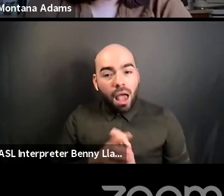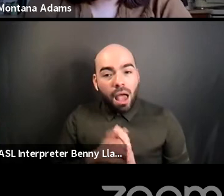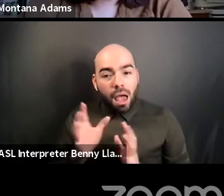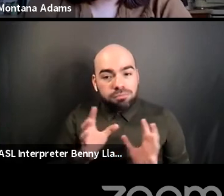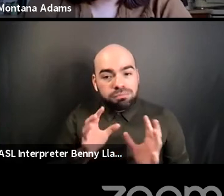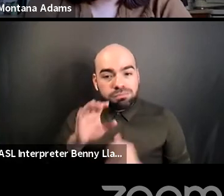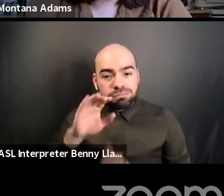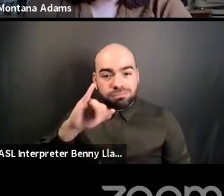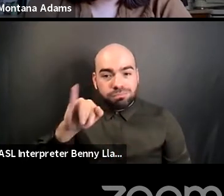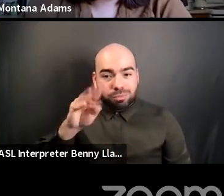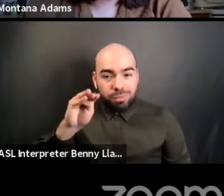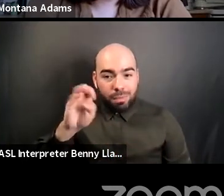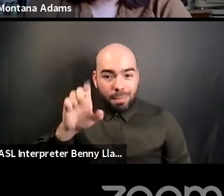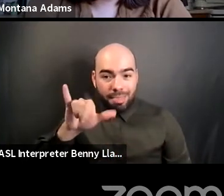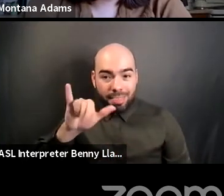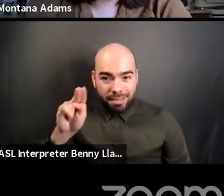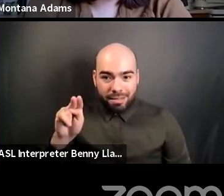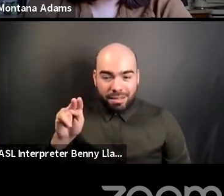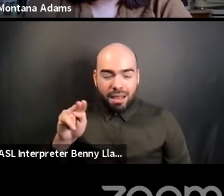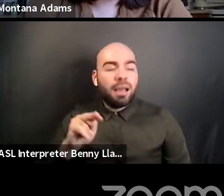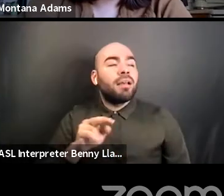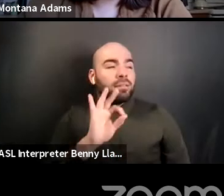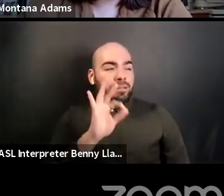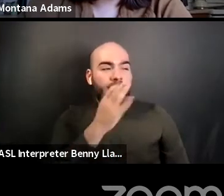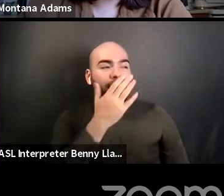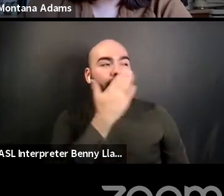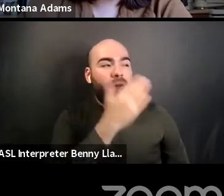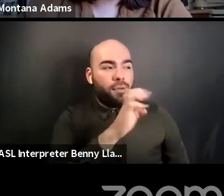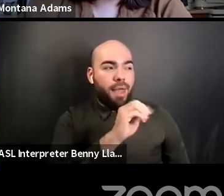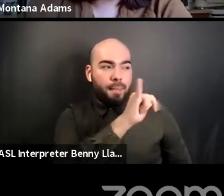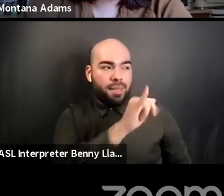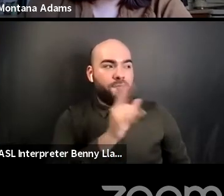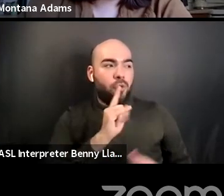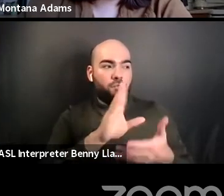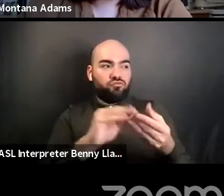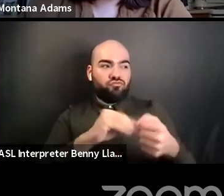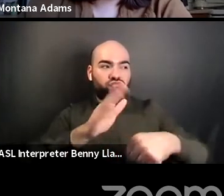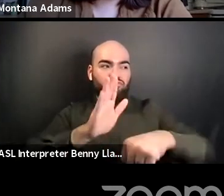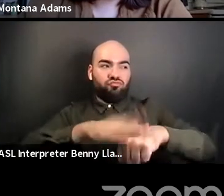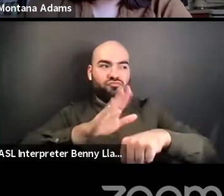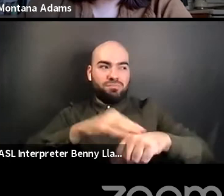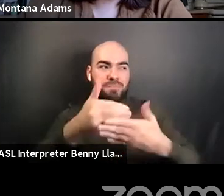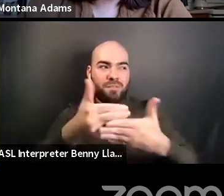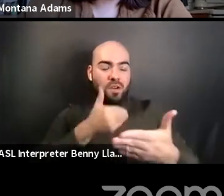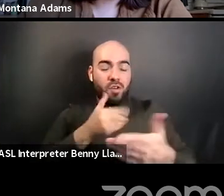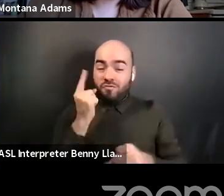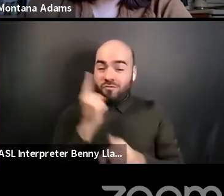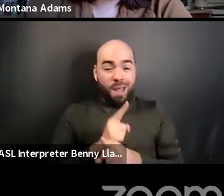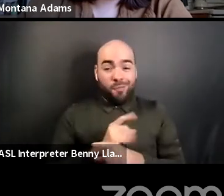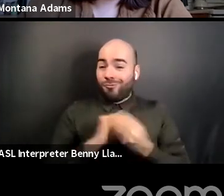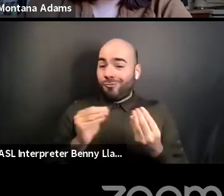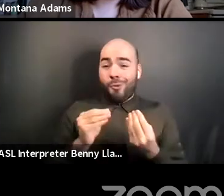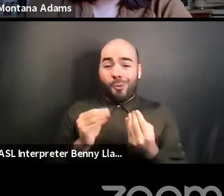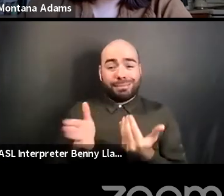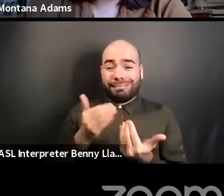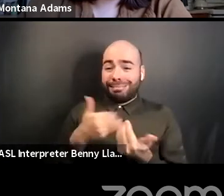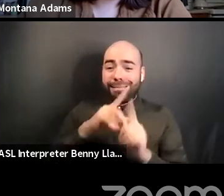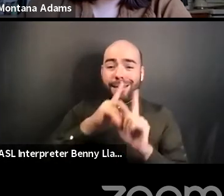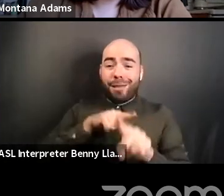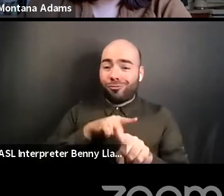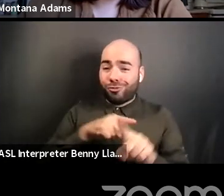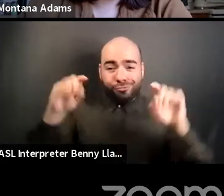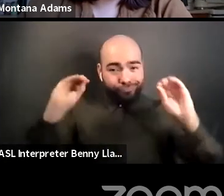Thank you, Emily, for prefacing that, because there is no easy way to answer this